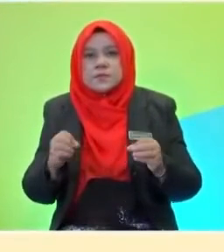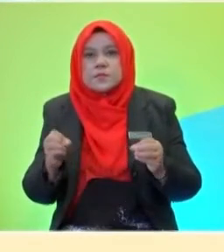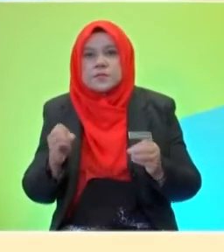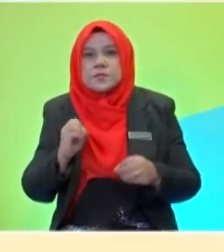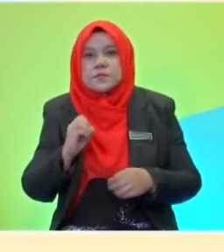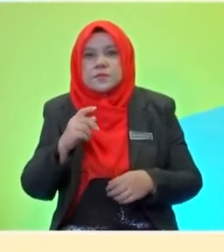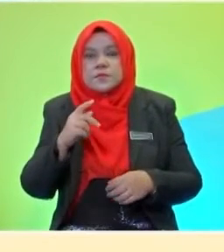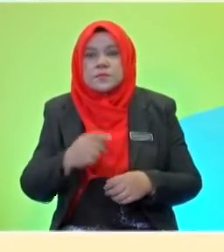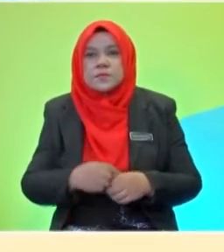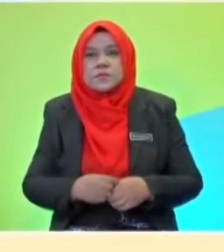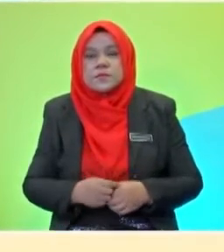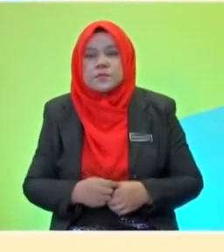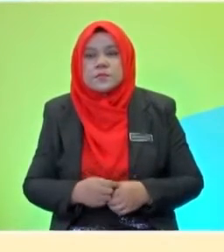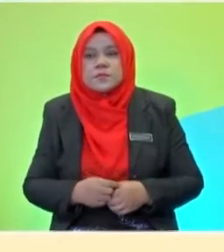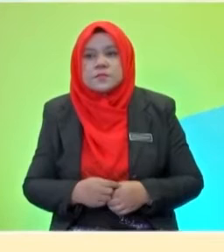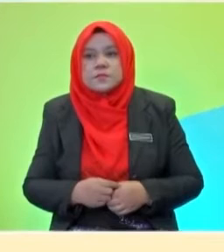Anybody?